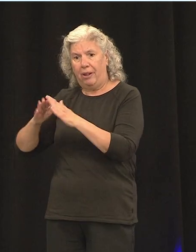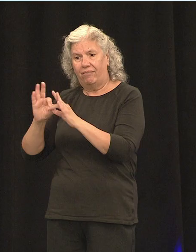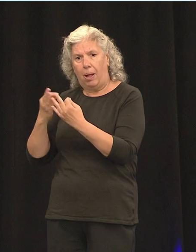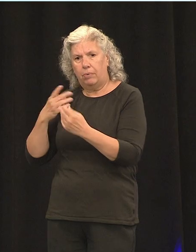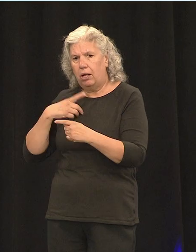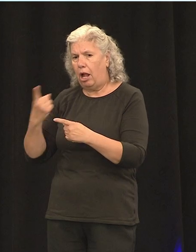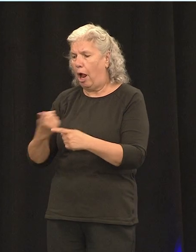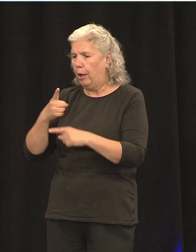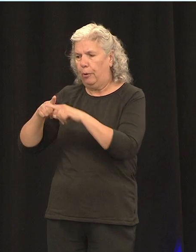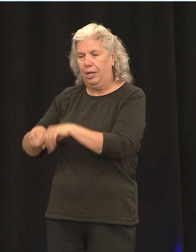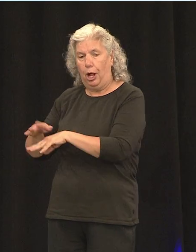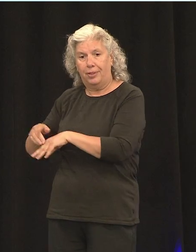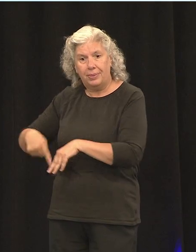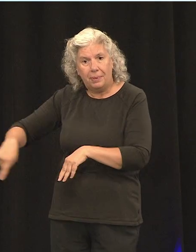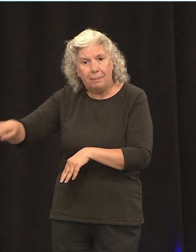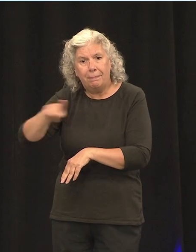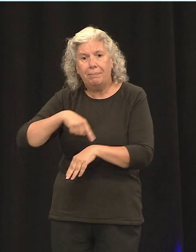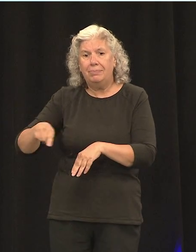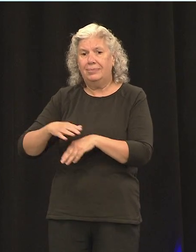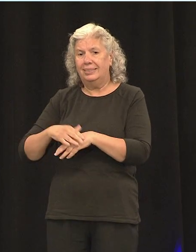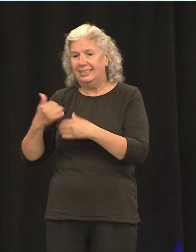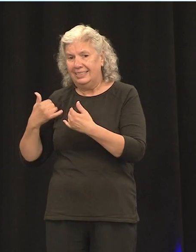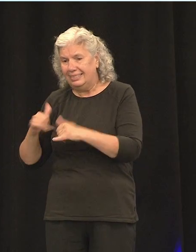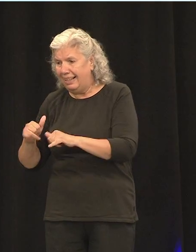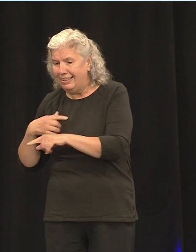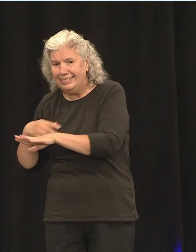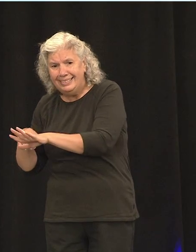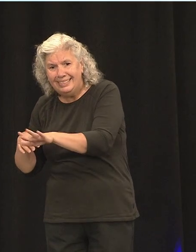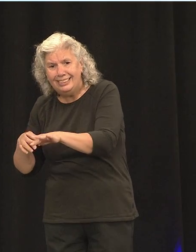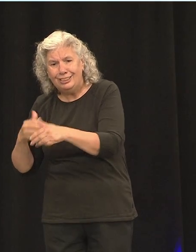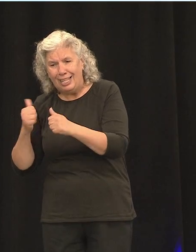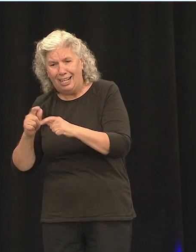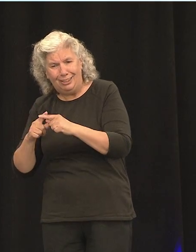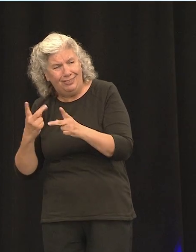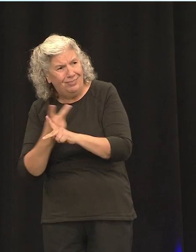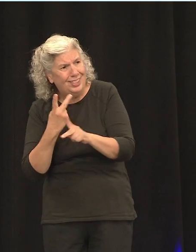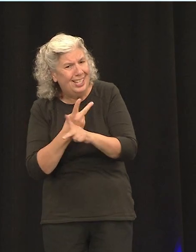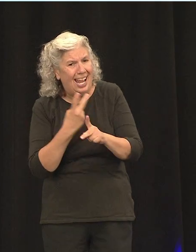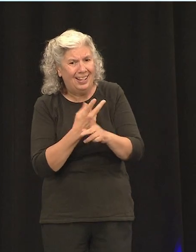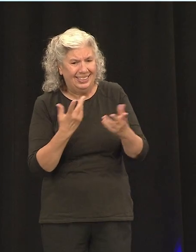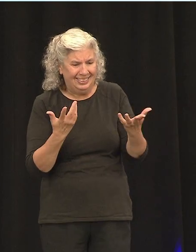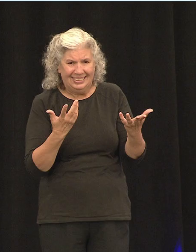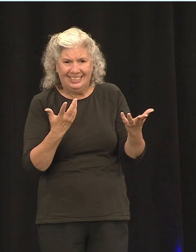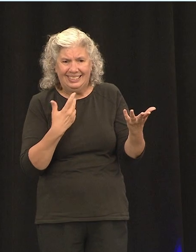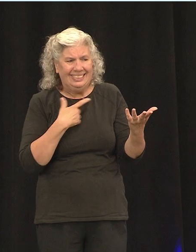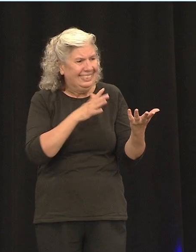solve something and I need to reach out to another family. So that's why this community is so important.